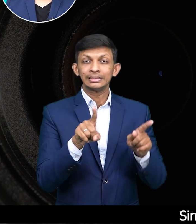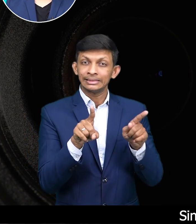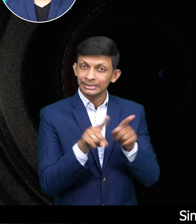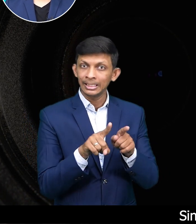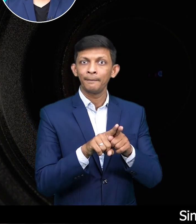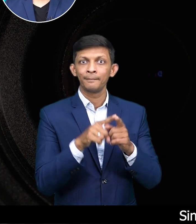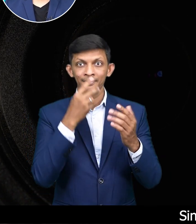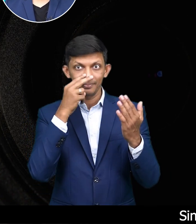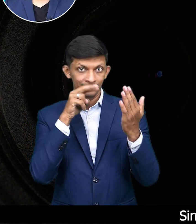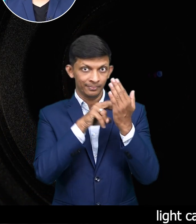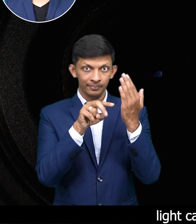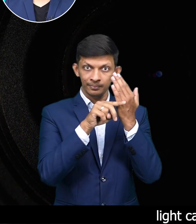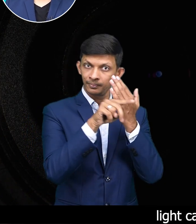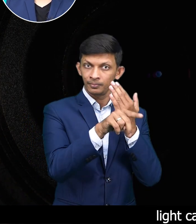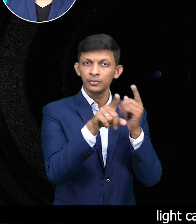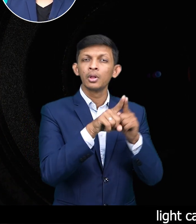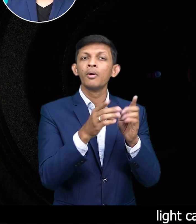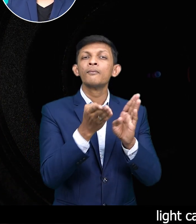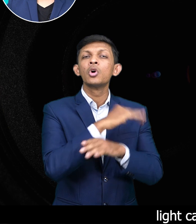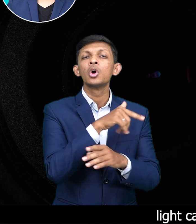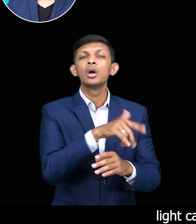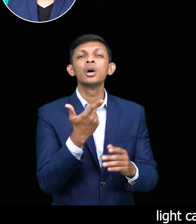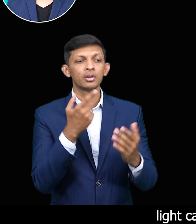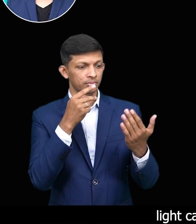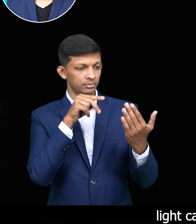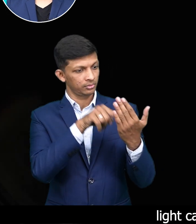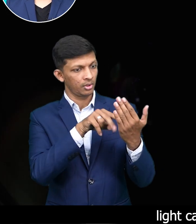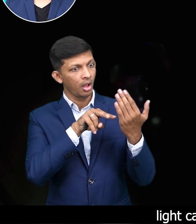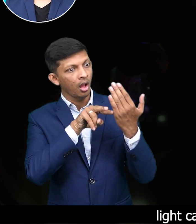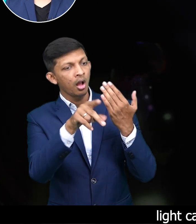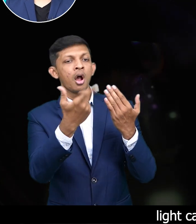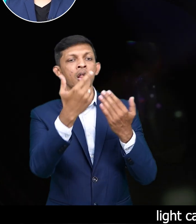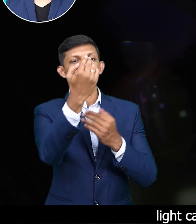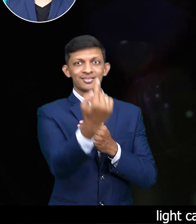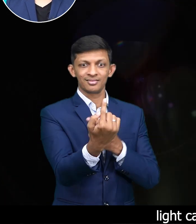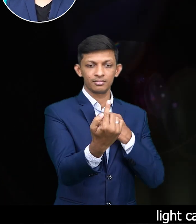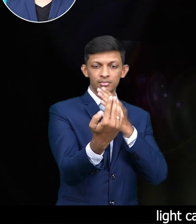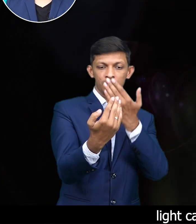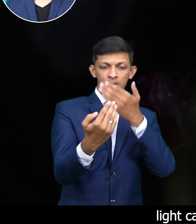Since they are transparent, light can easily pass through them.